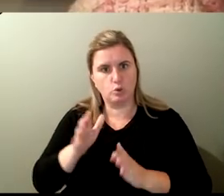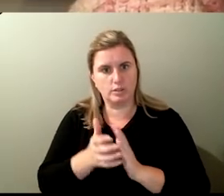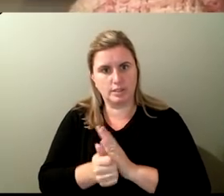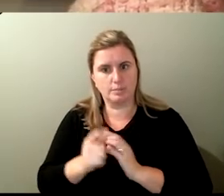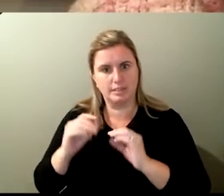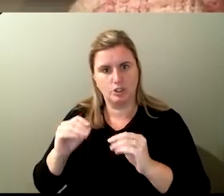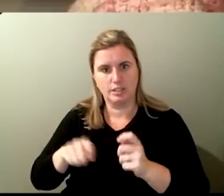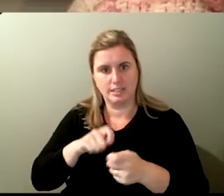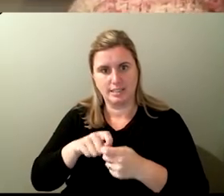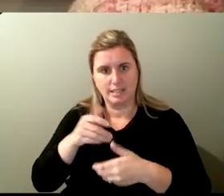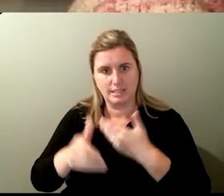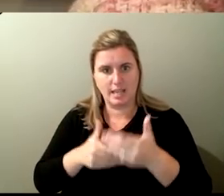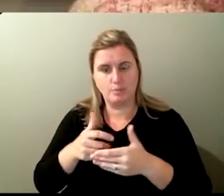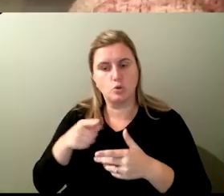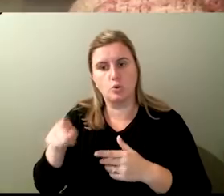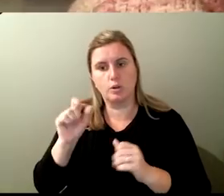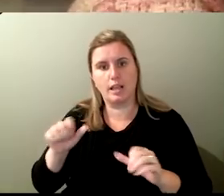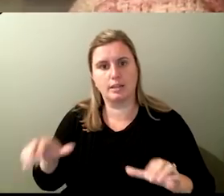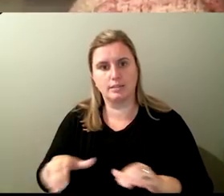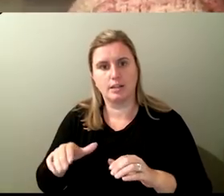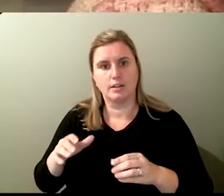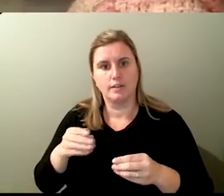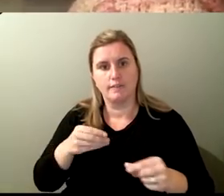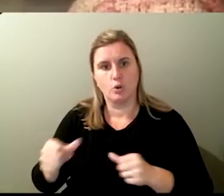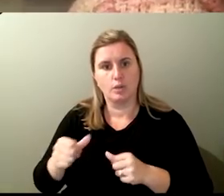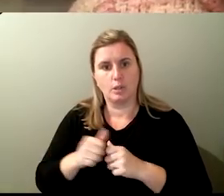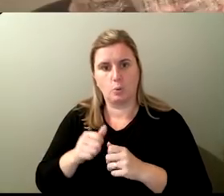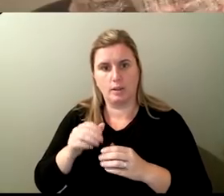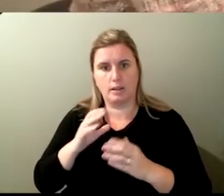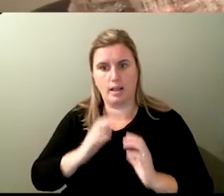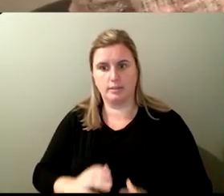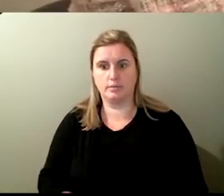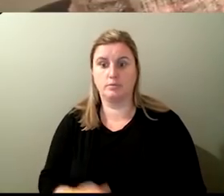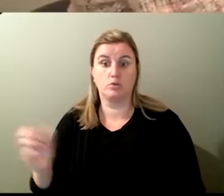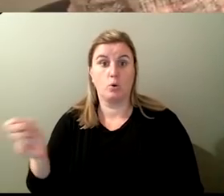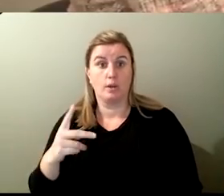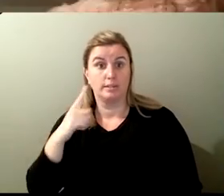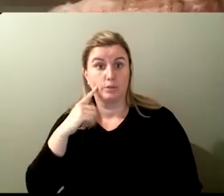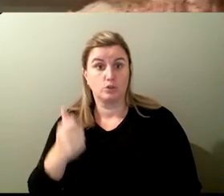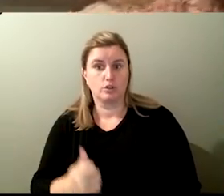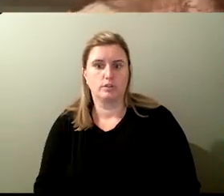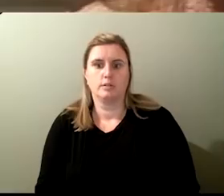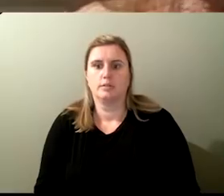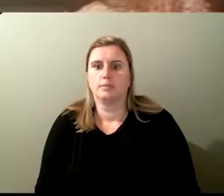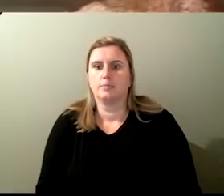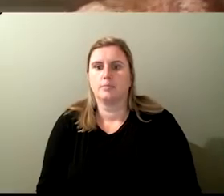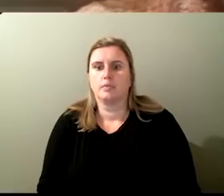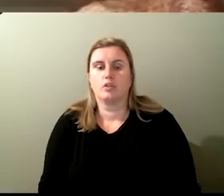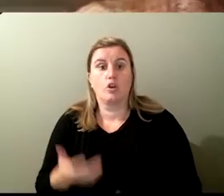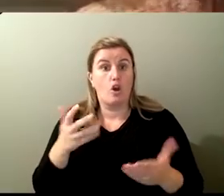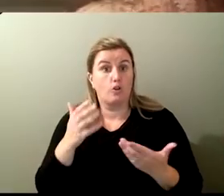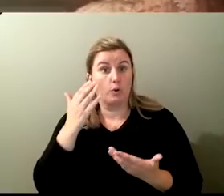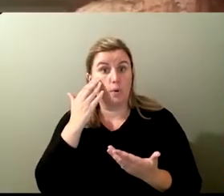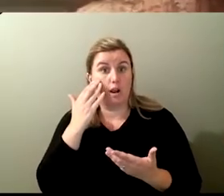exact steps so that you may conduct it fluidly with clients. Okay, sounds good. As you are already aware,